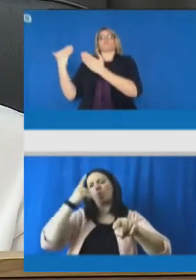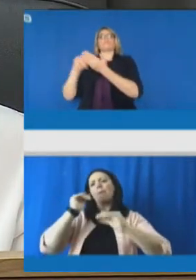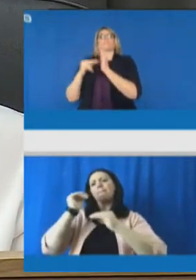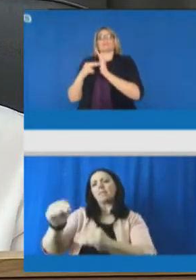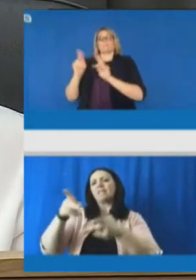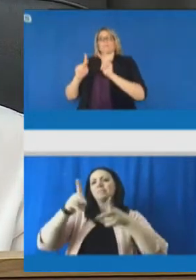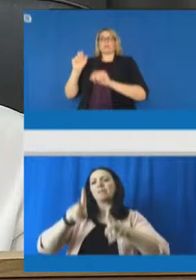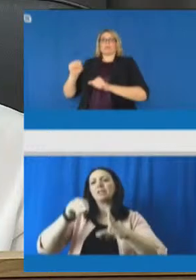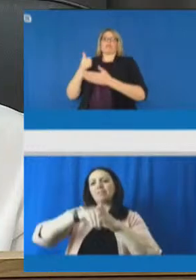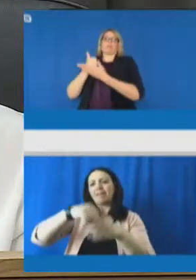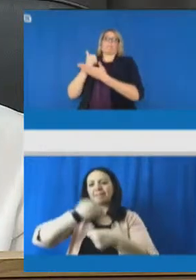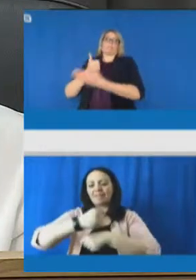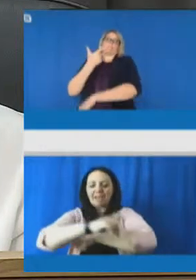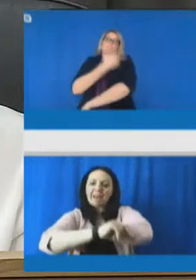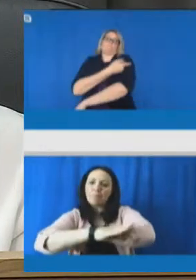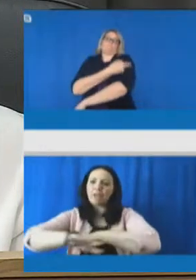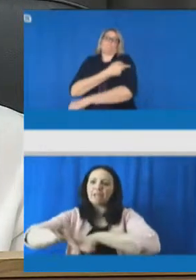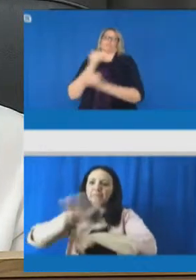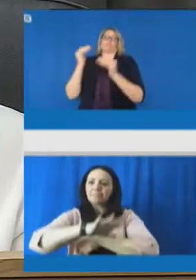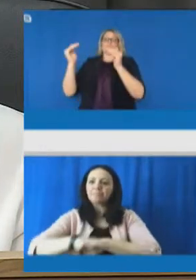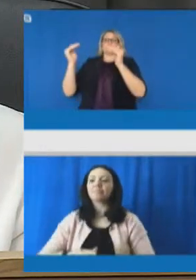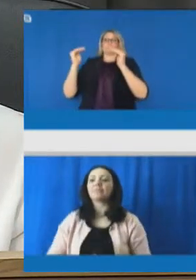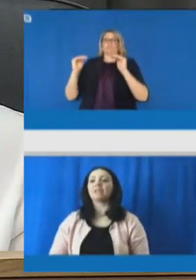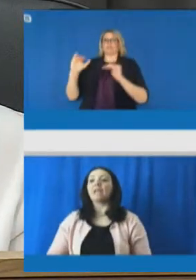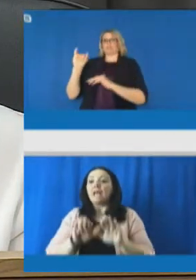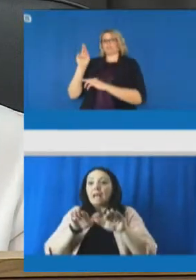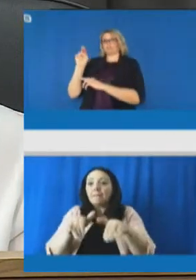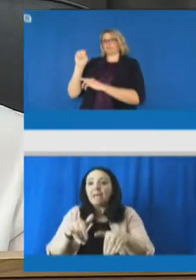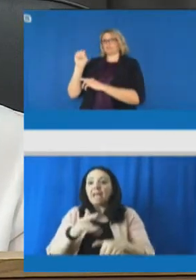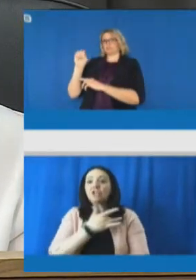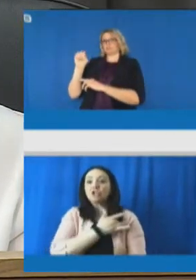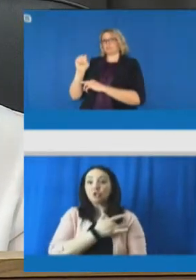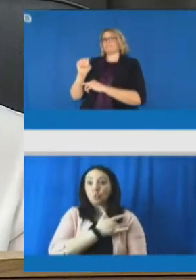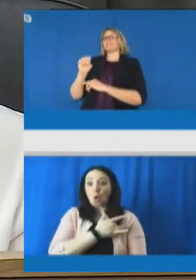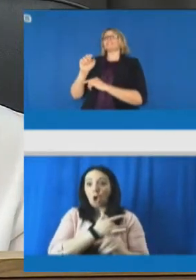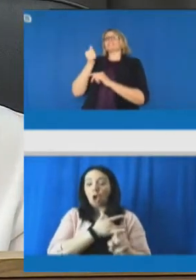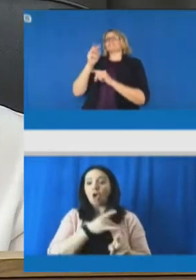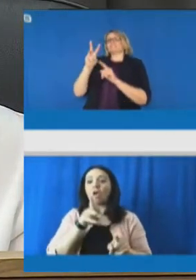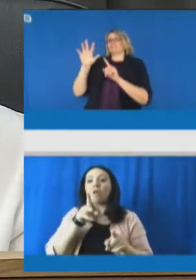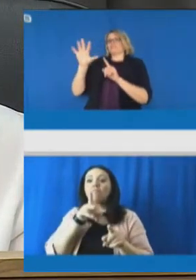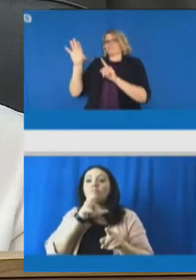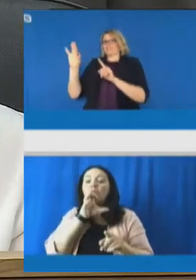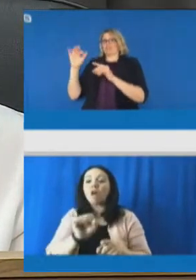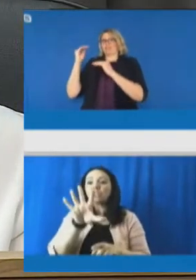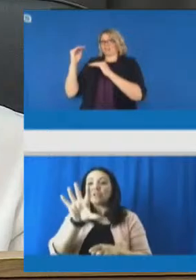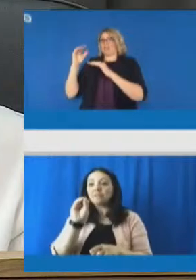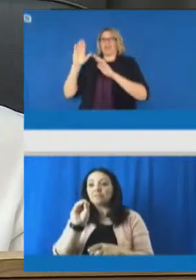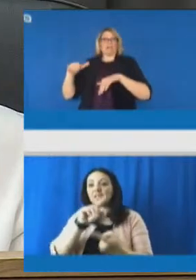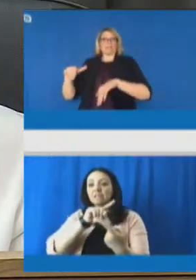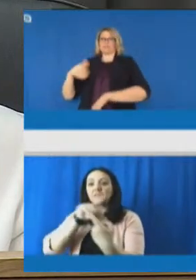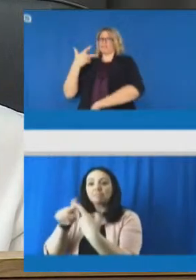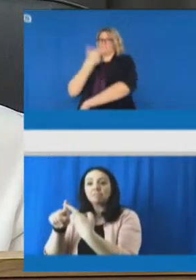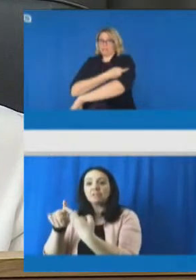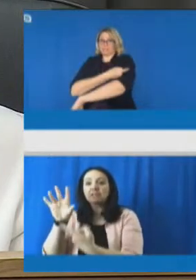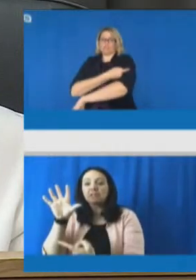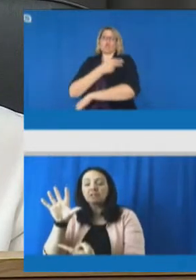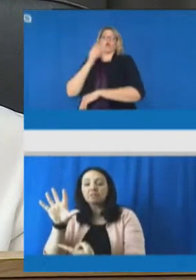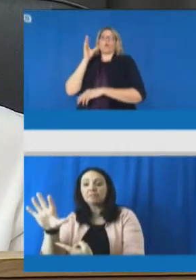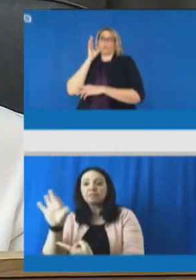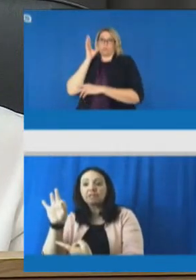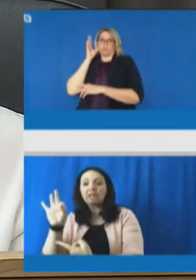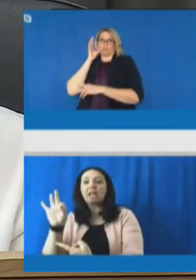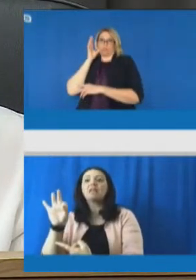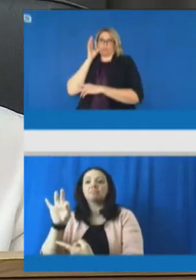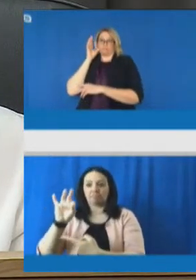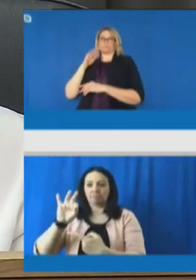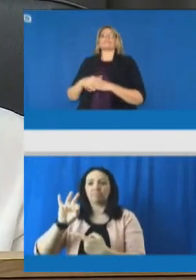the vaccine will receive at least their first dose by the end of June. That is less than 4 months